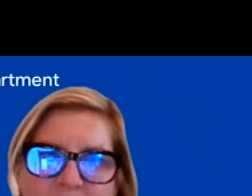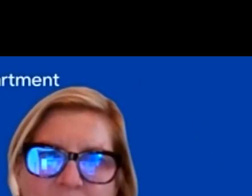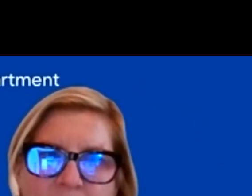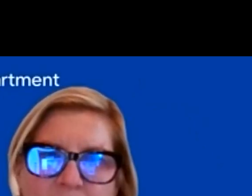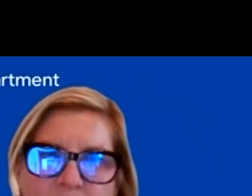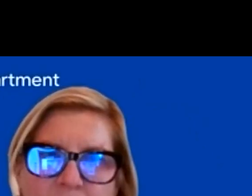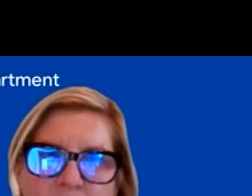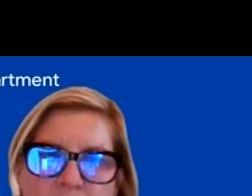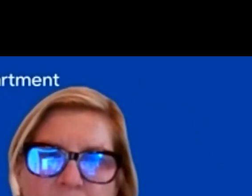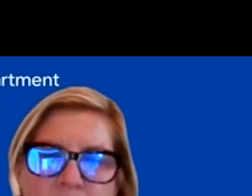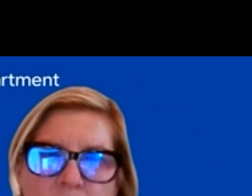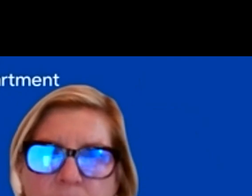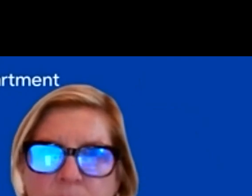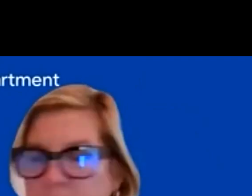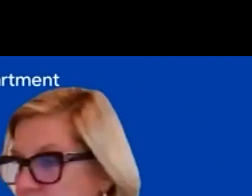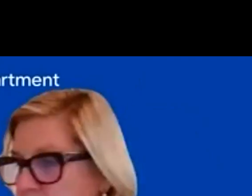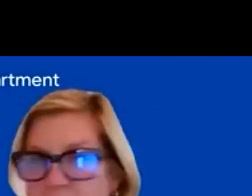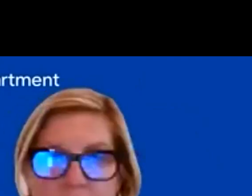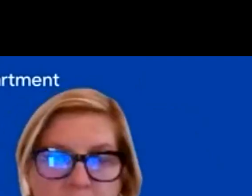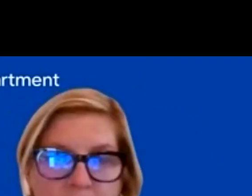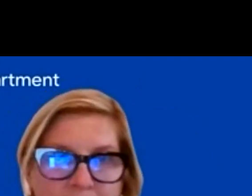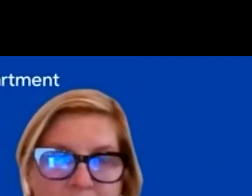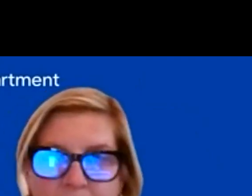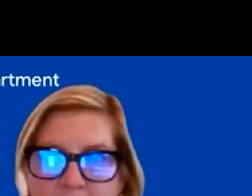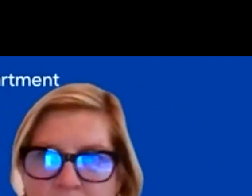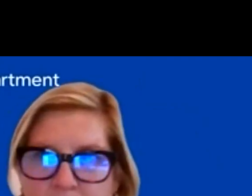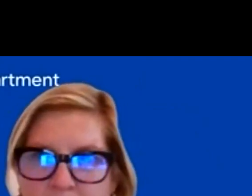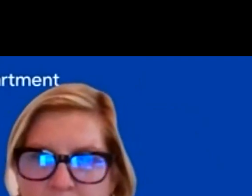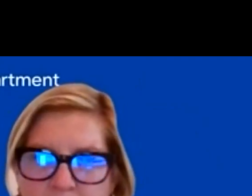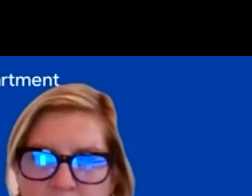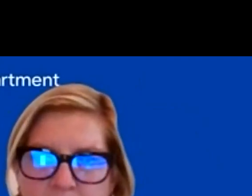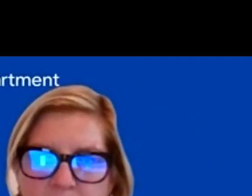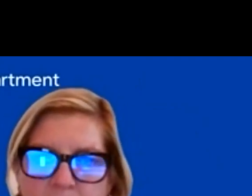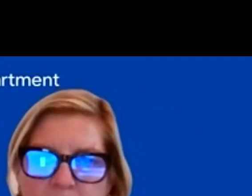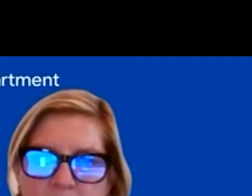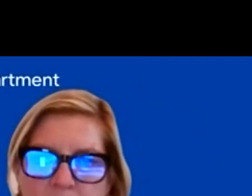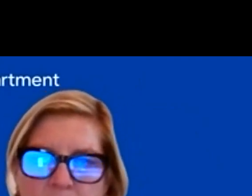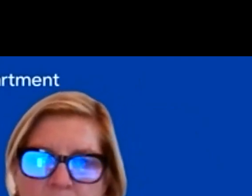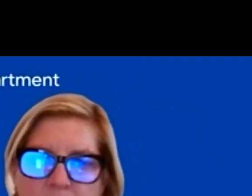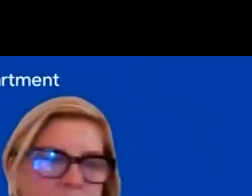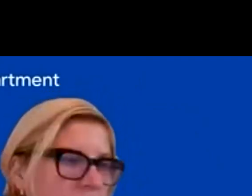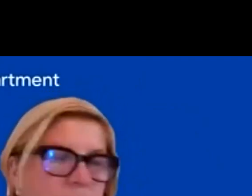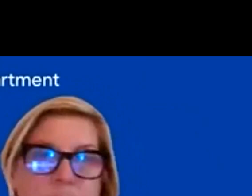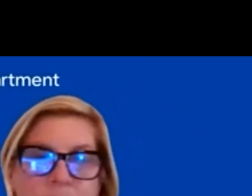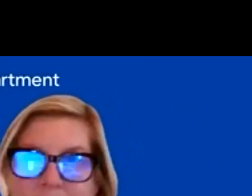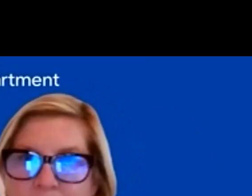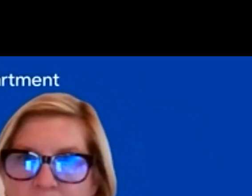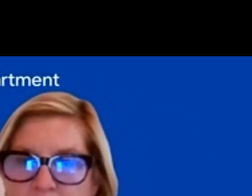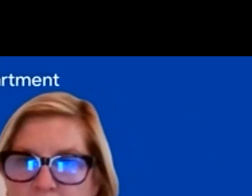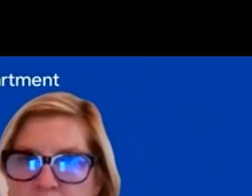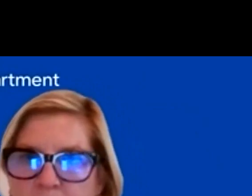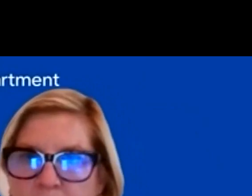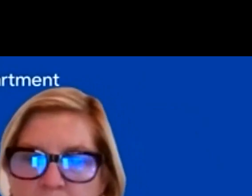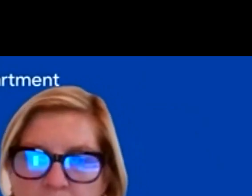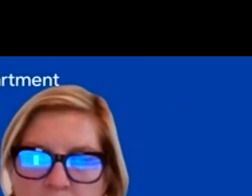Allie, I wonder if you could address not so much the state building code with regard to roll-in